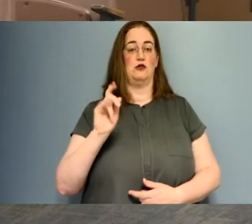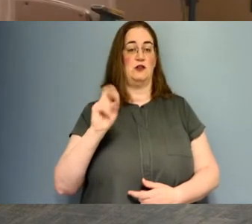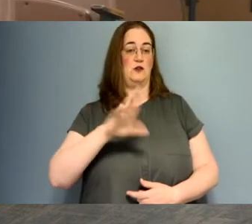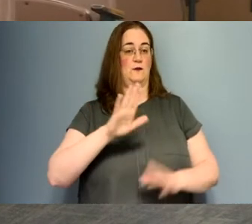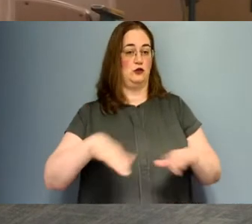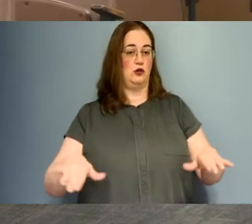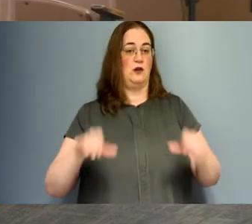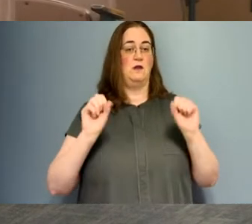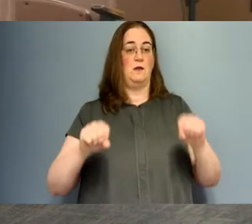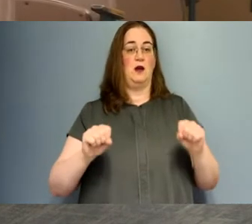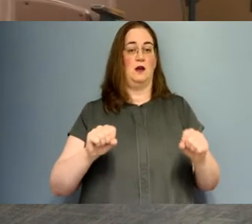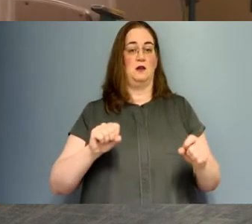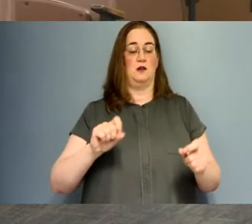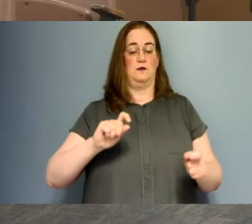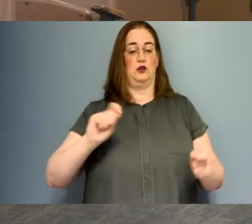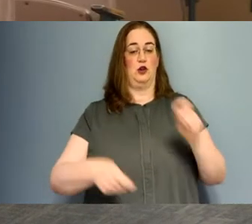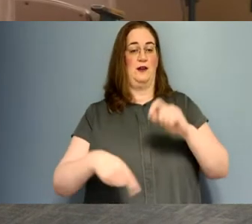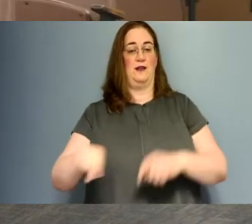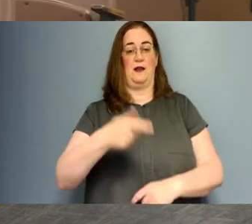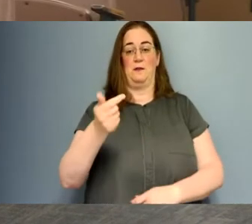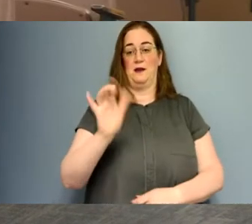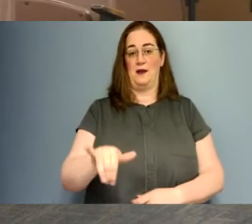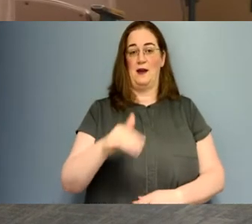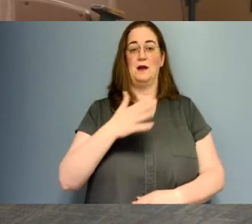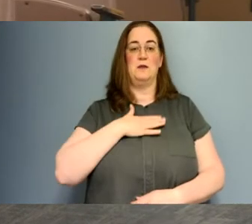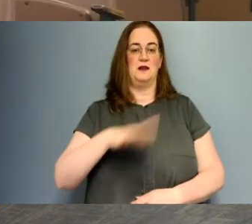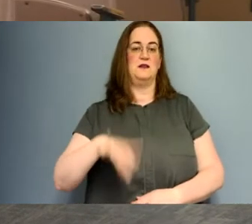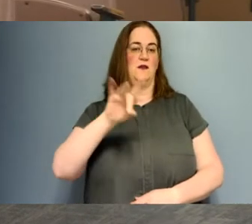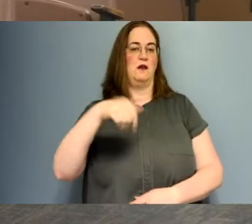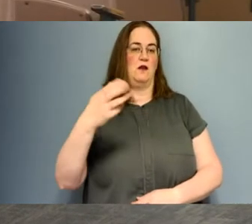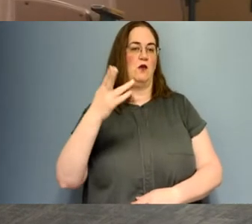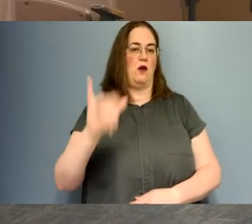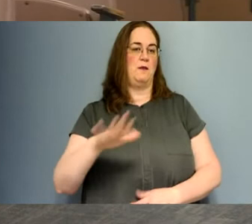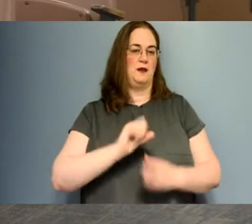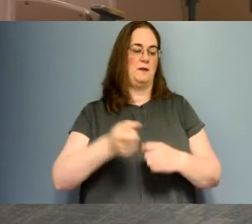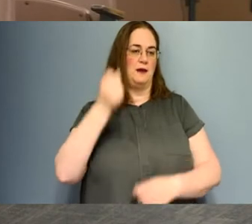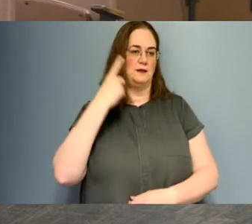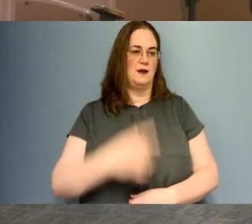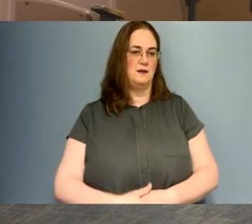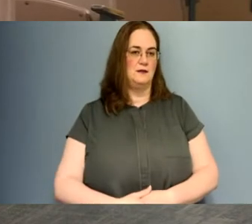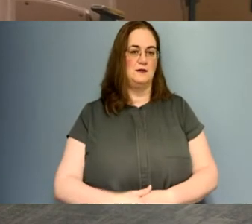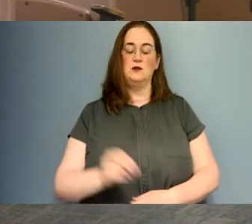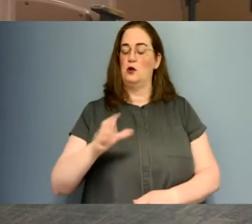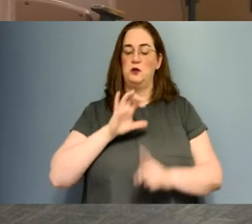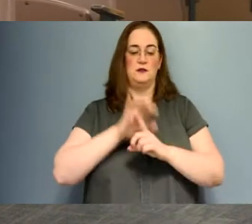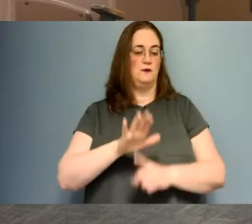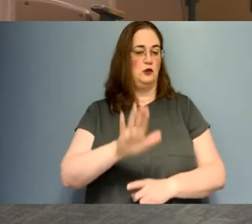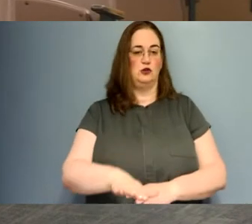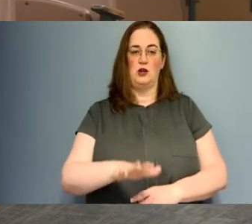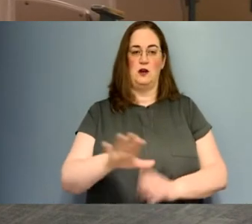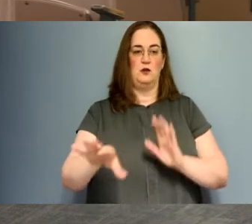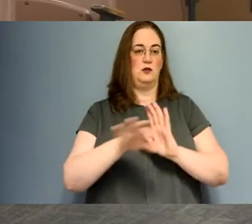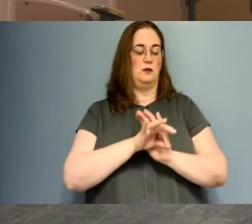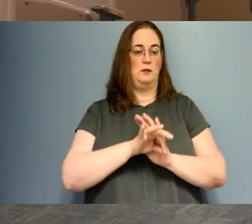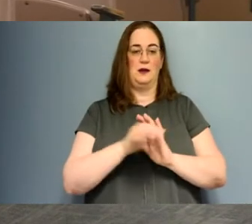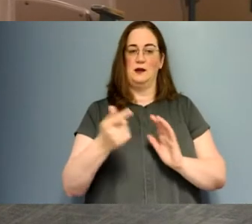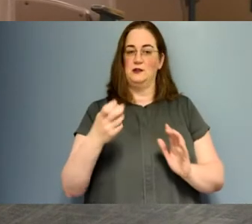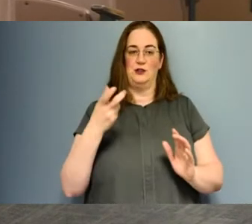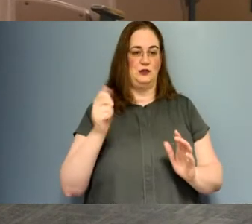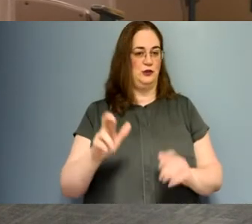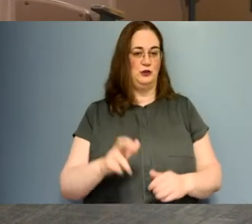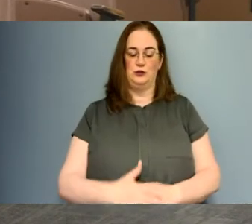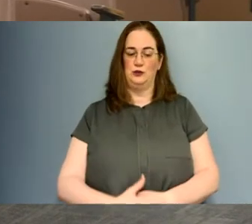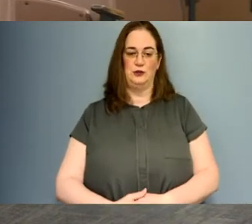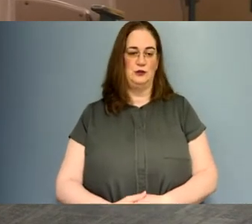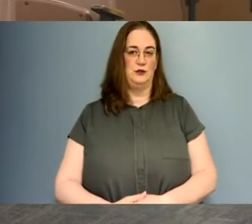possibility of turning them gay, please find another hobby that makes sense. No one is forcing your child to pick a gender.